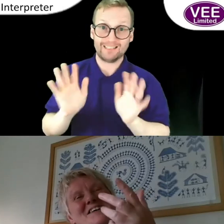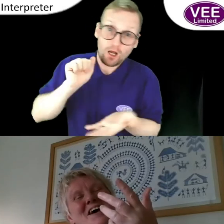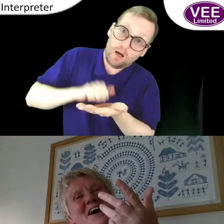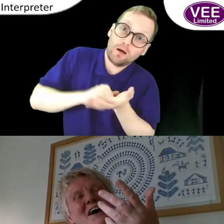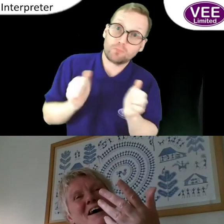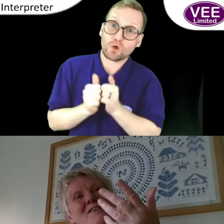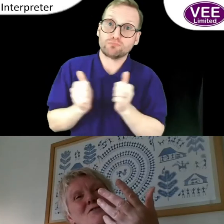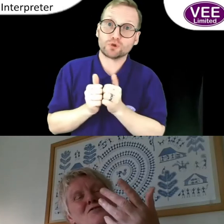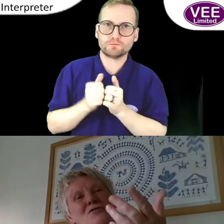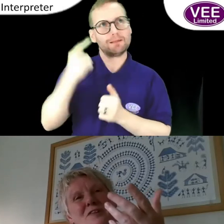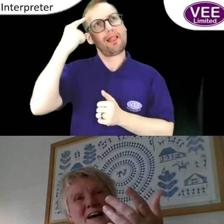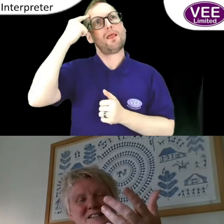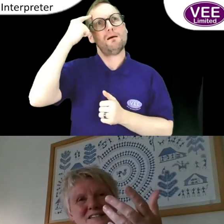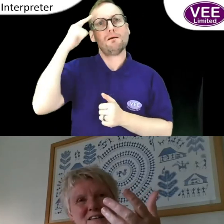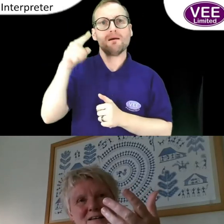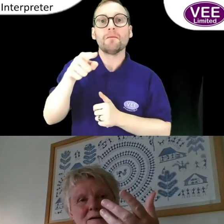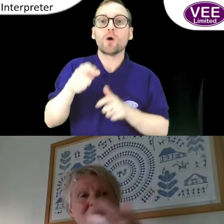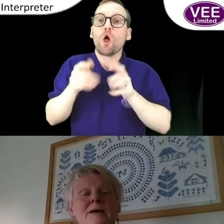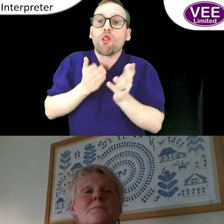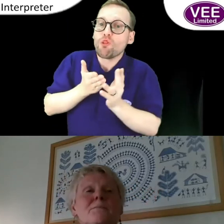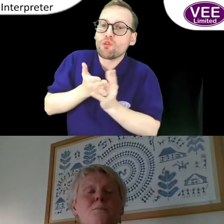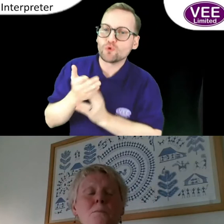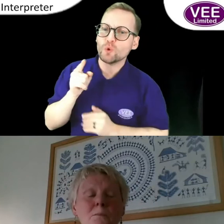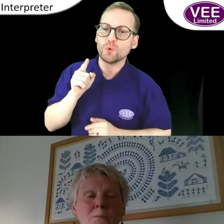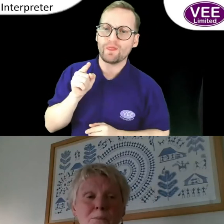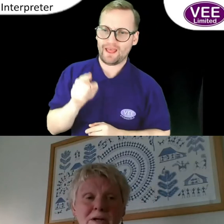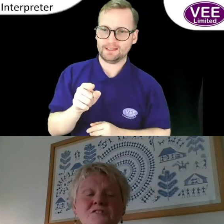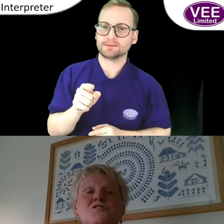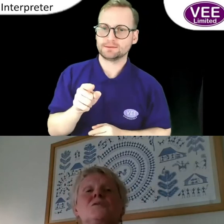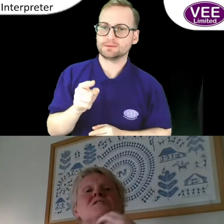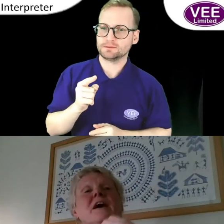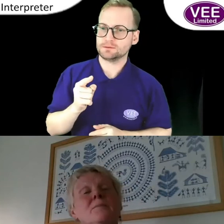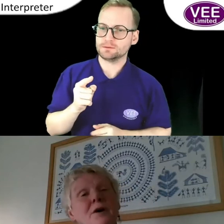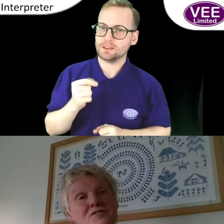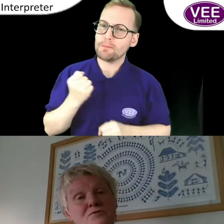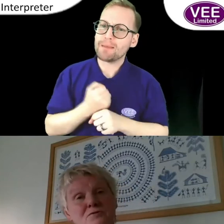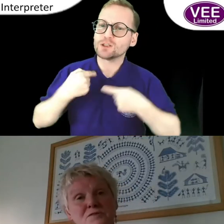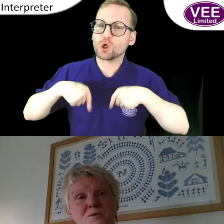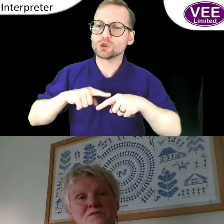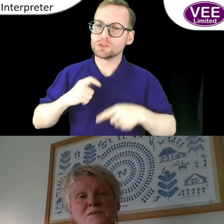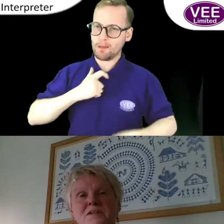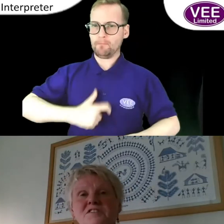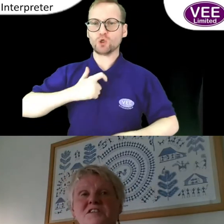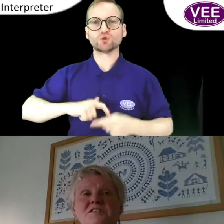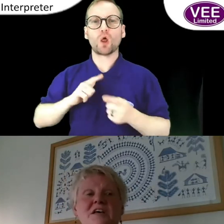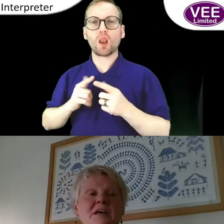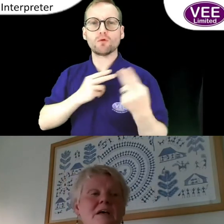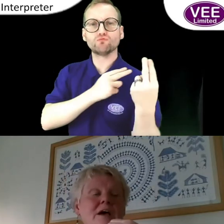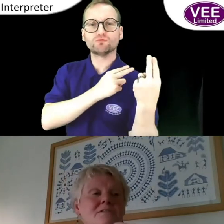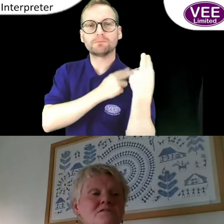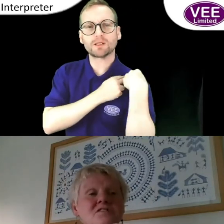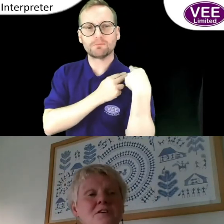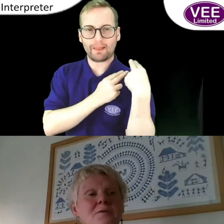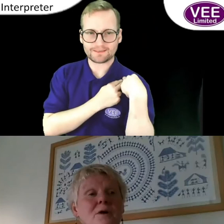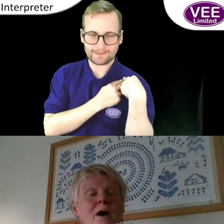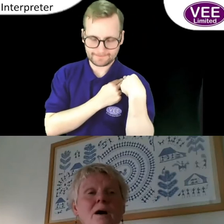And through that, it brings to us our personal responsibilities